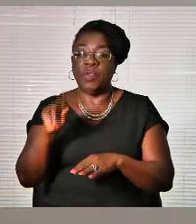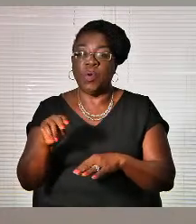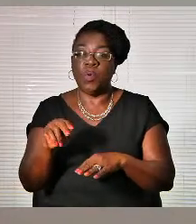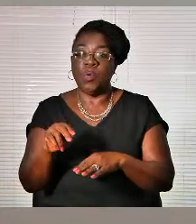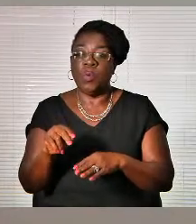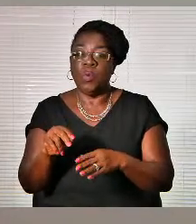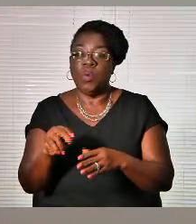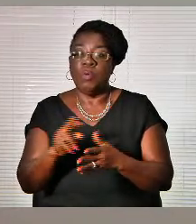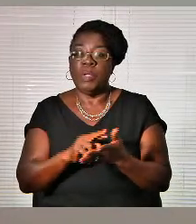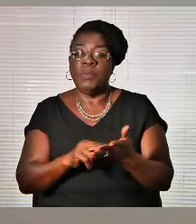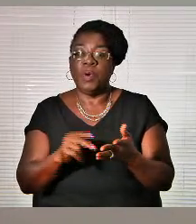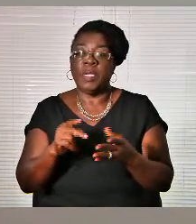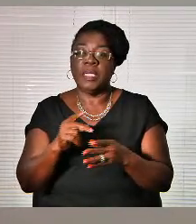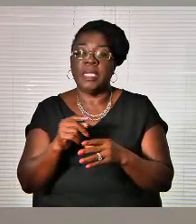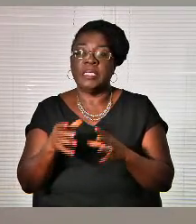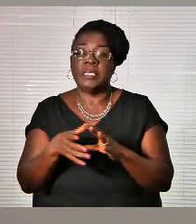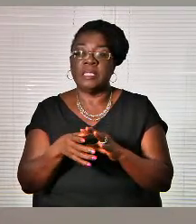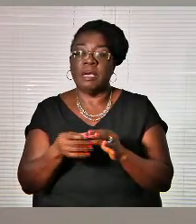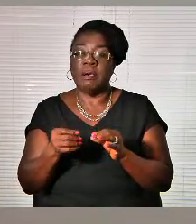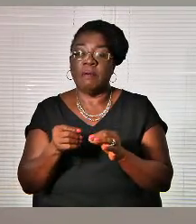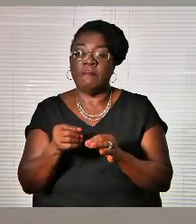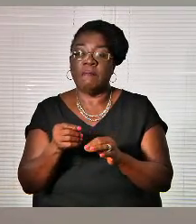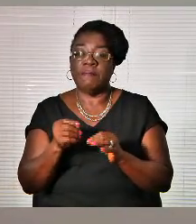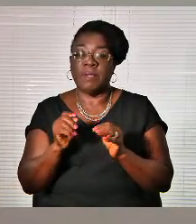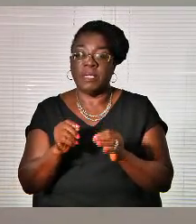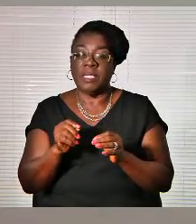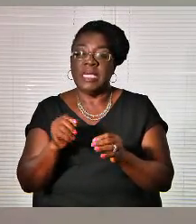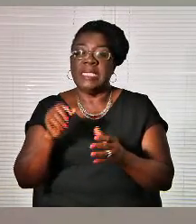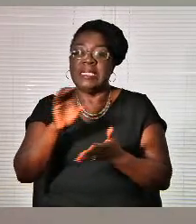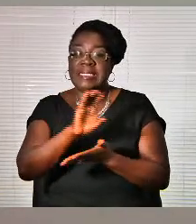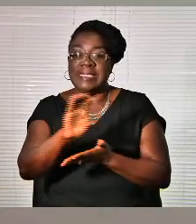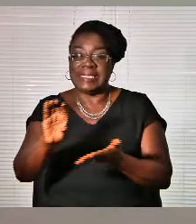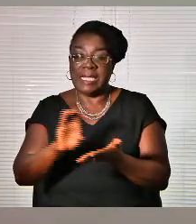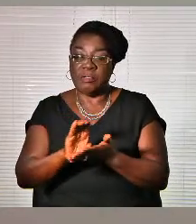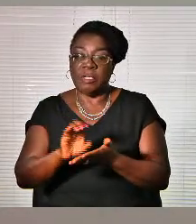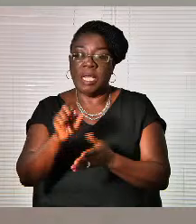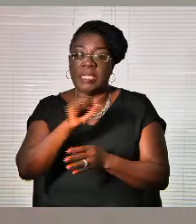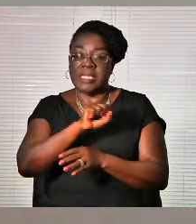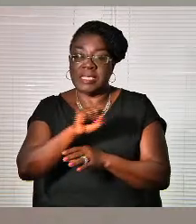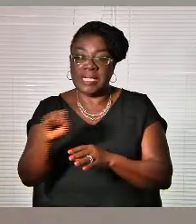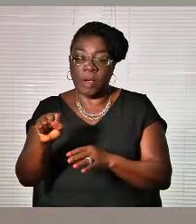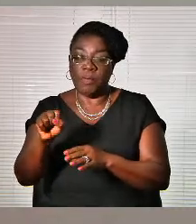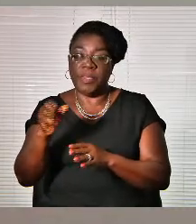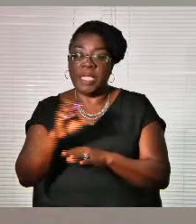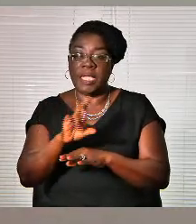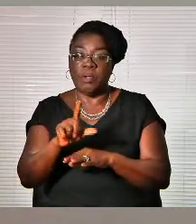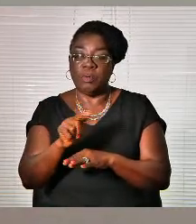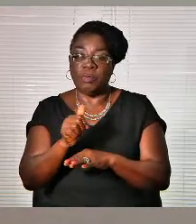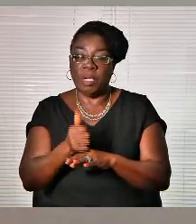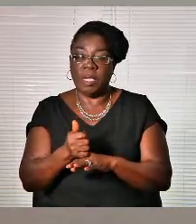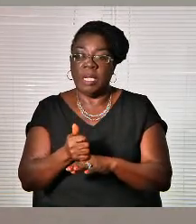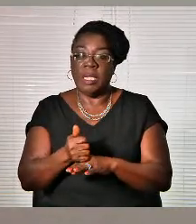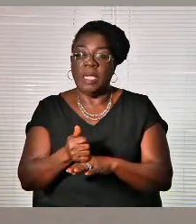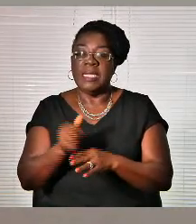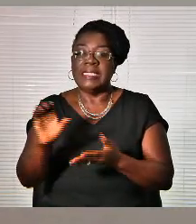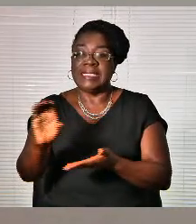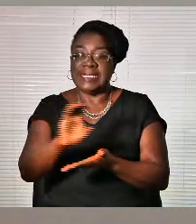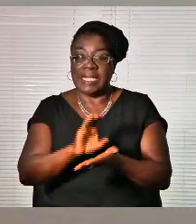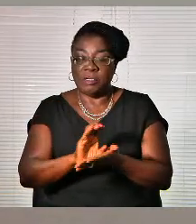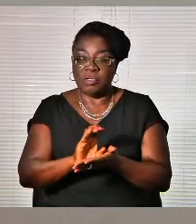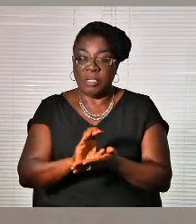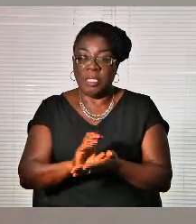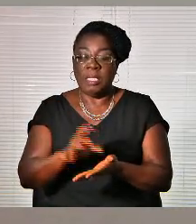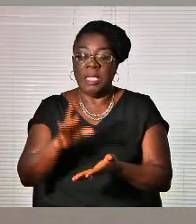COVID. So I'll move now to the central and south Eleuthera. Central has 8 reported cases